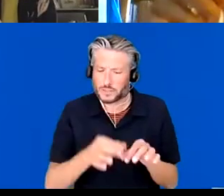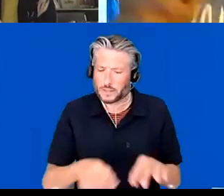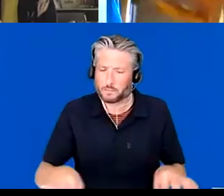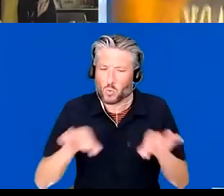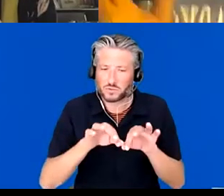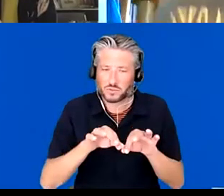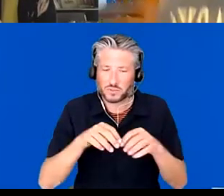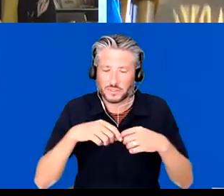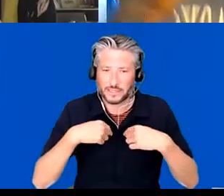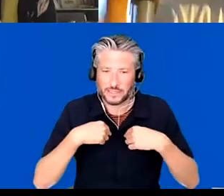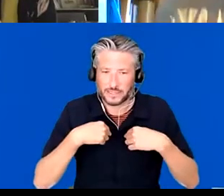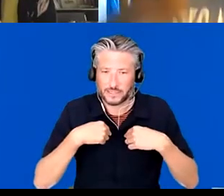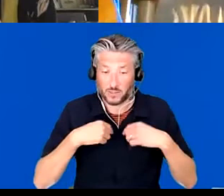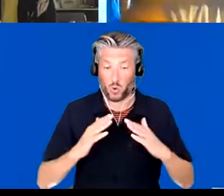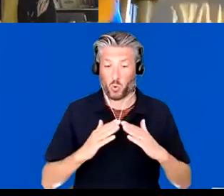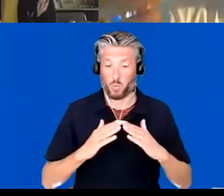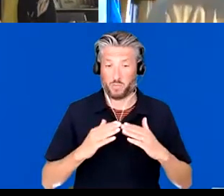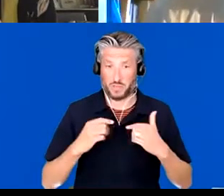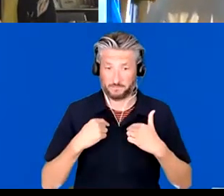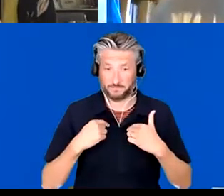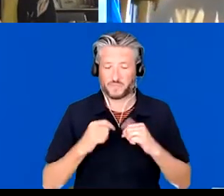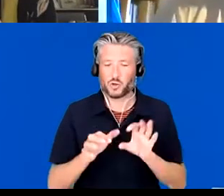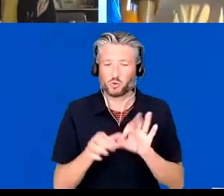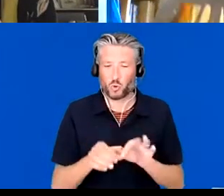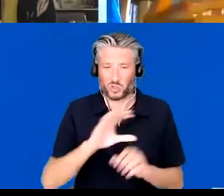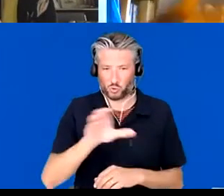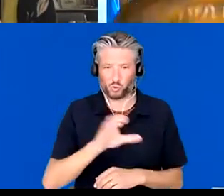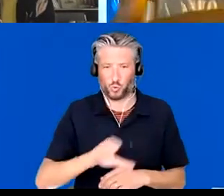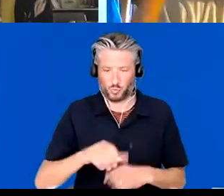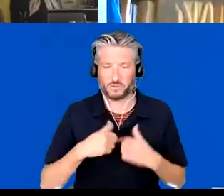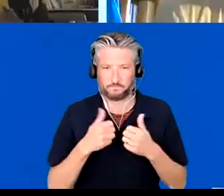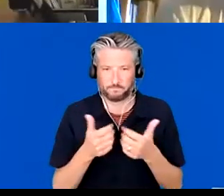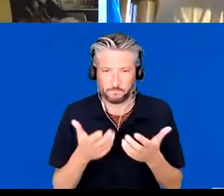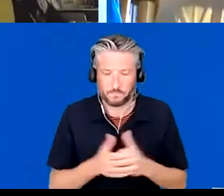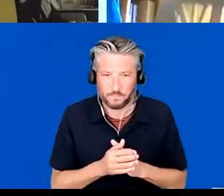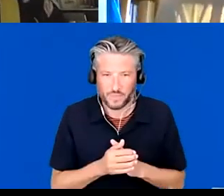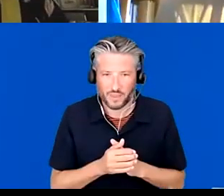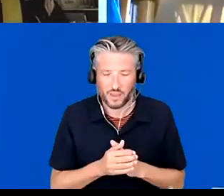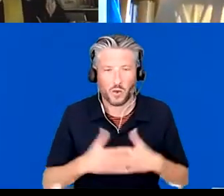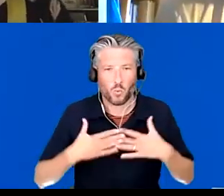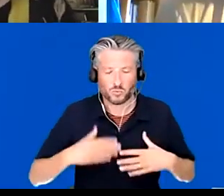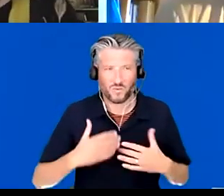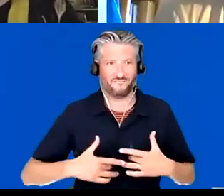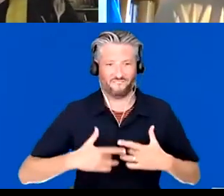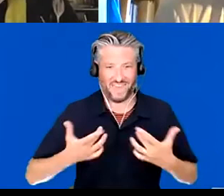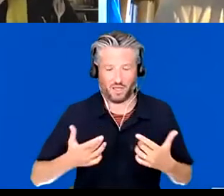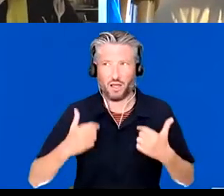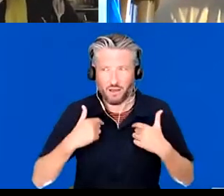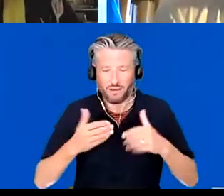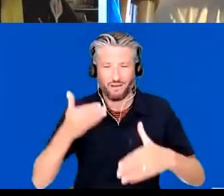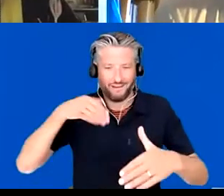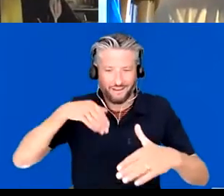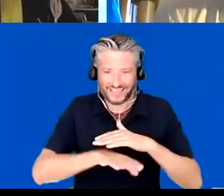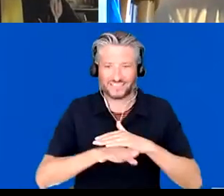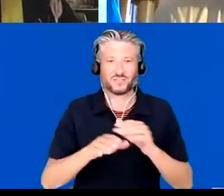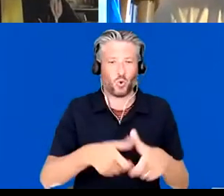They hadn't just sort of gone online and, yet another meeting online, that they'd actually sort of been to a conference. And I think that was something that